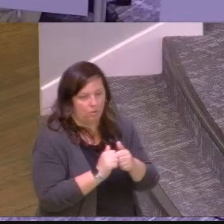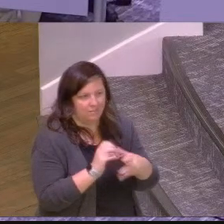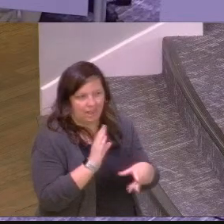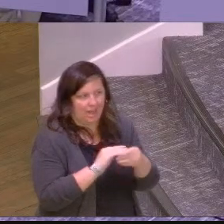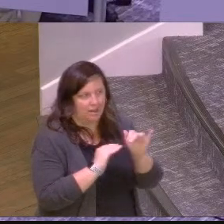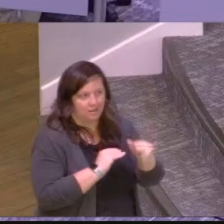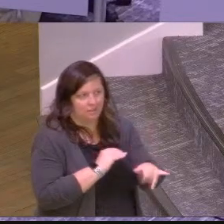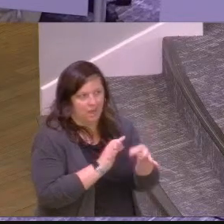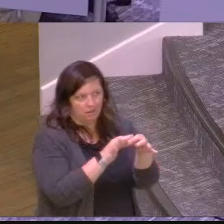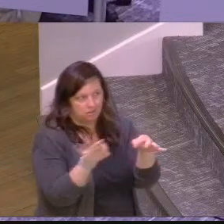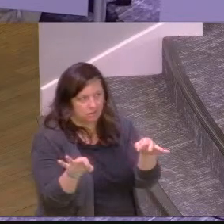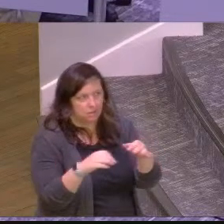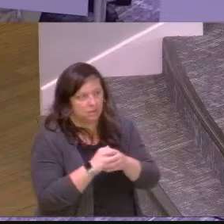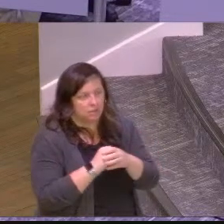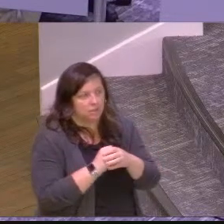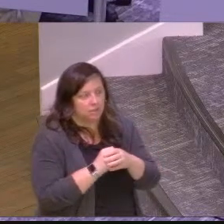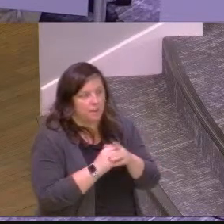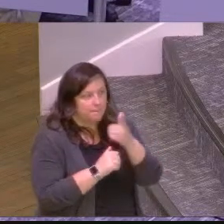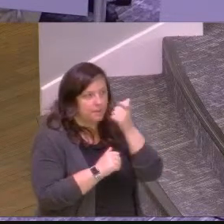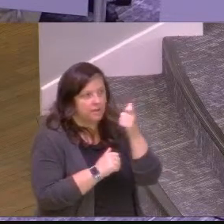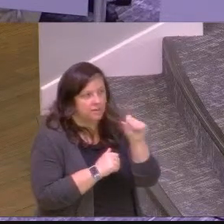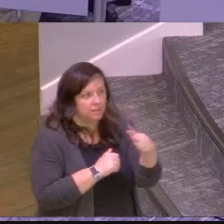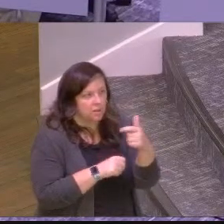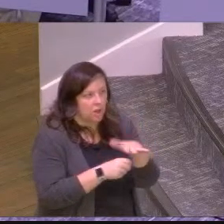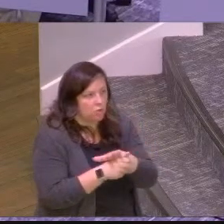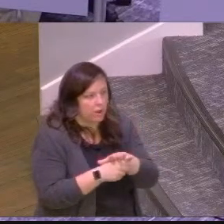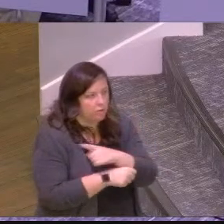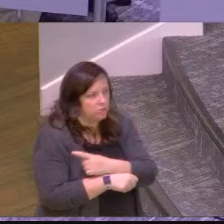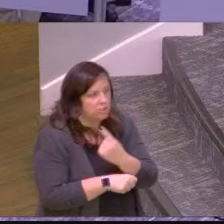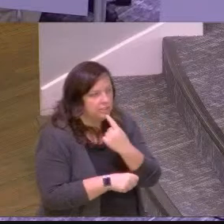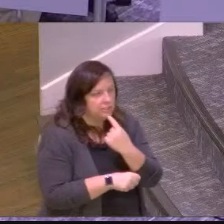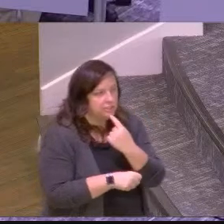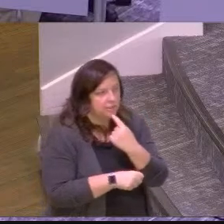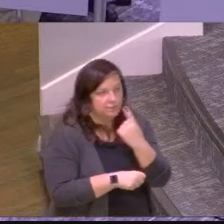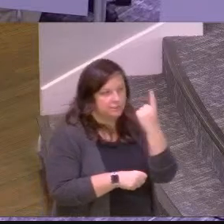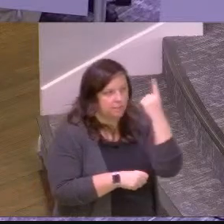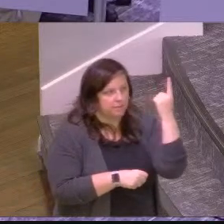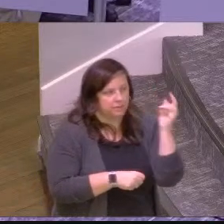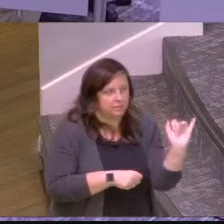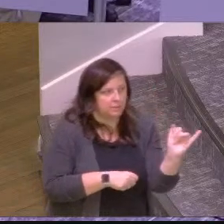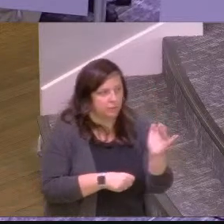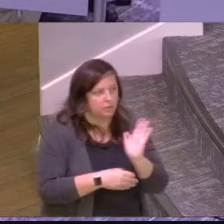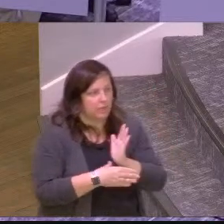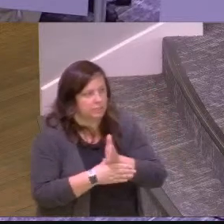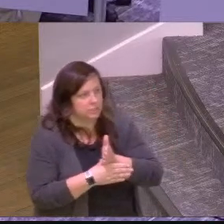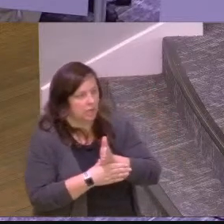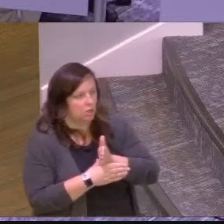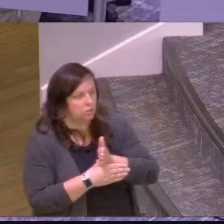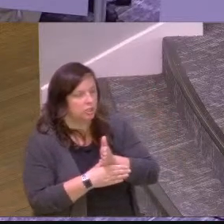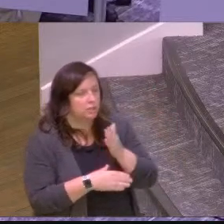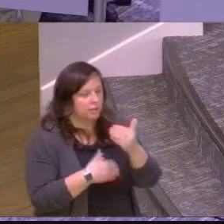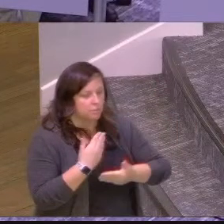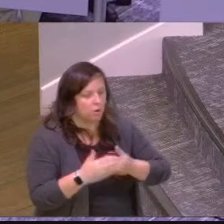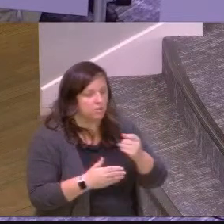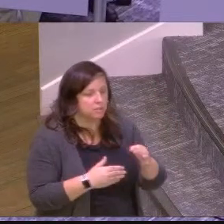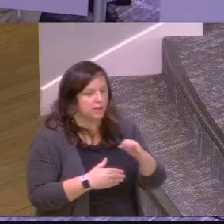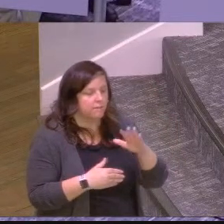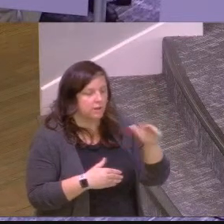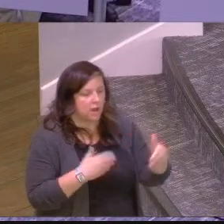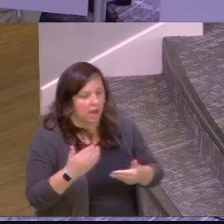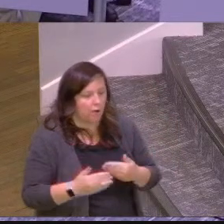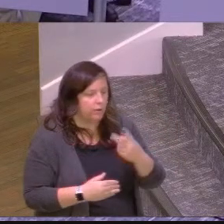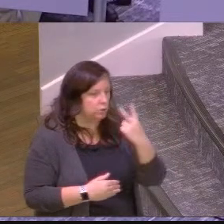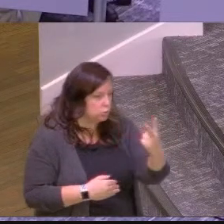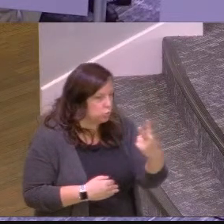trying to read this, the other area, she has something similar like psychology, the process of hiring 2 additional, and she talks